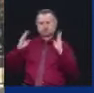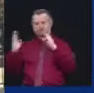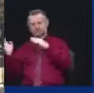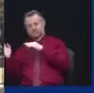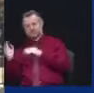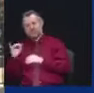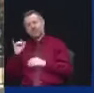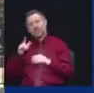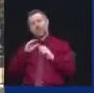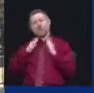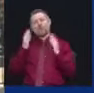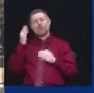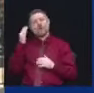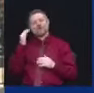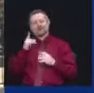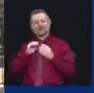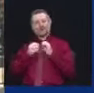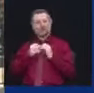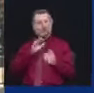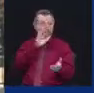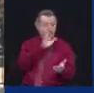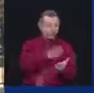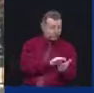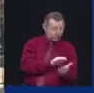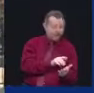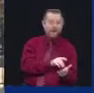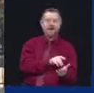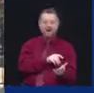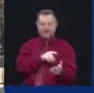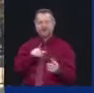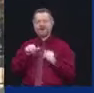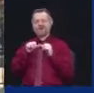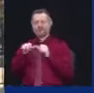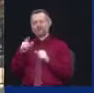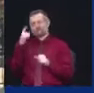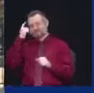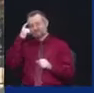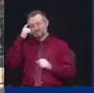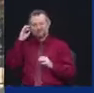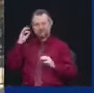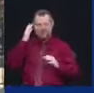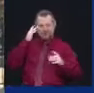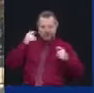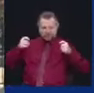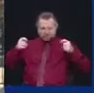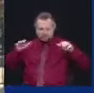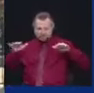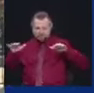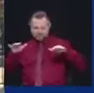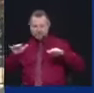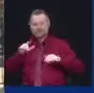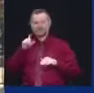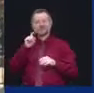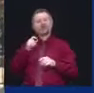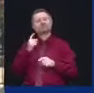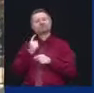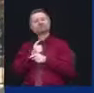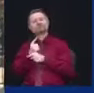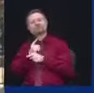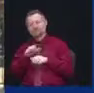coming down. So we have to stay smart, keep being responsible, keep our